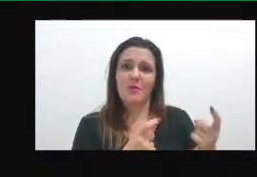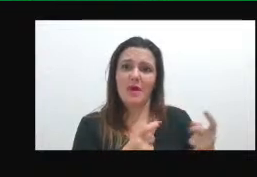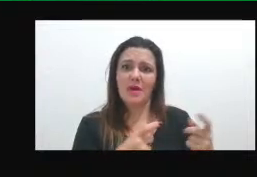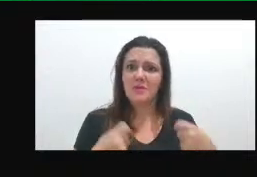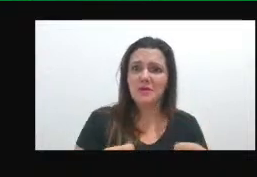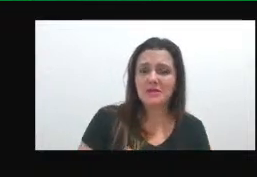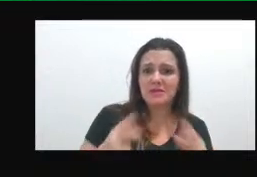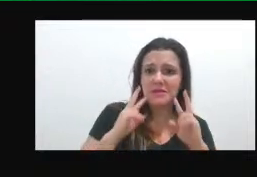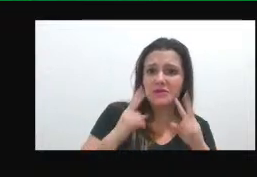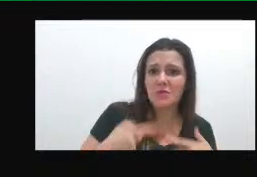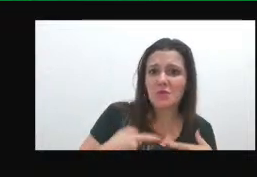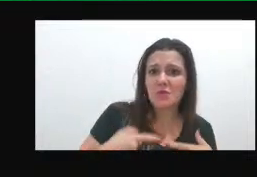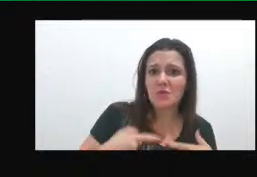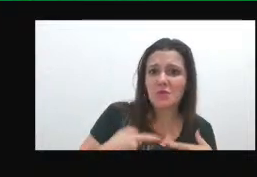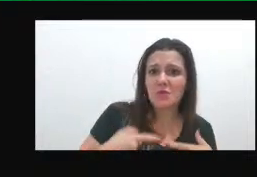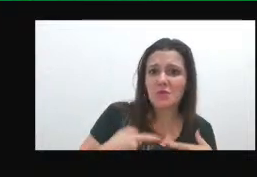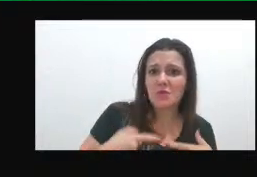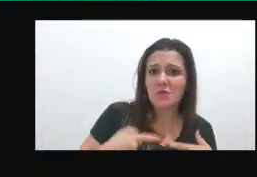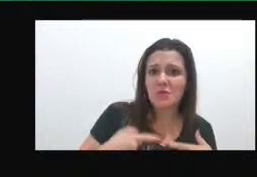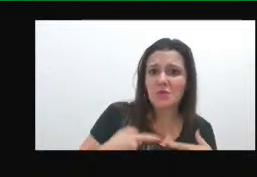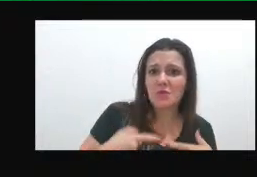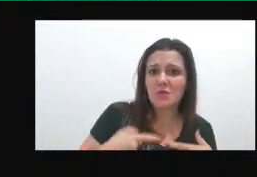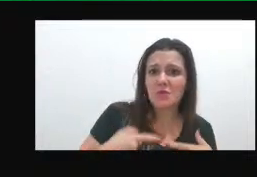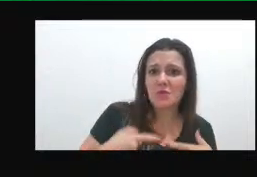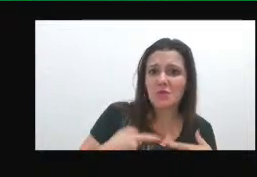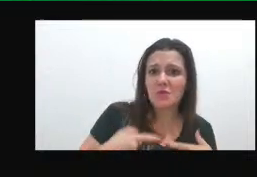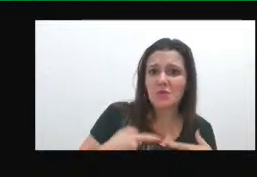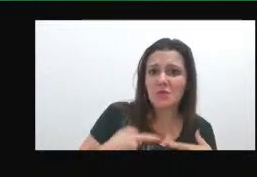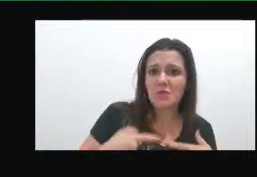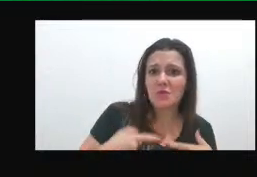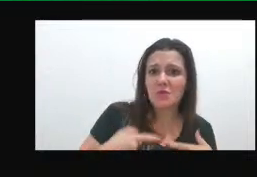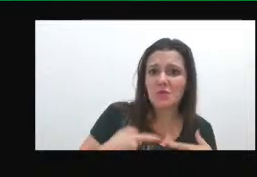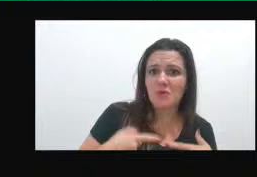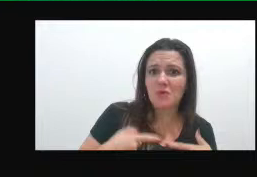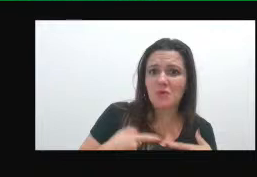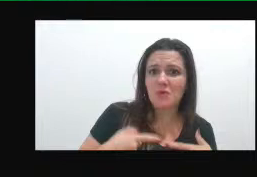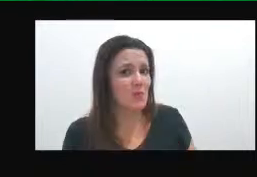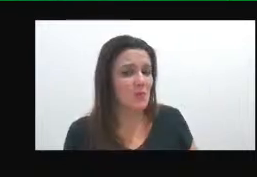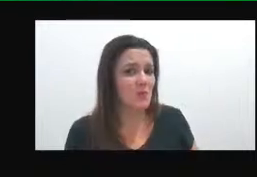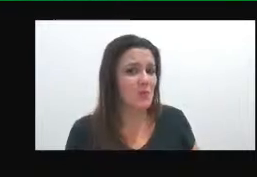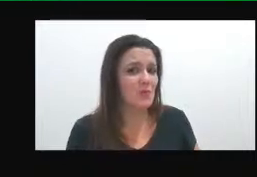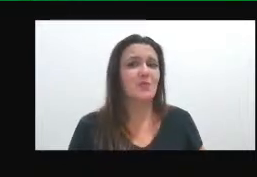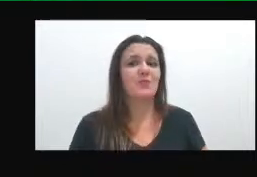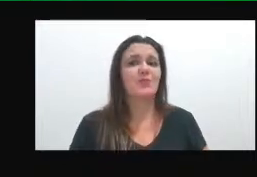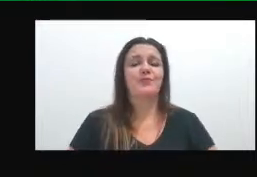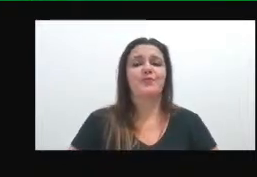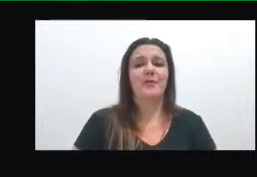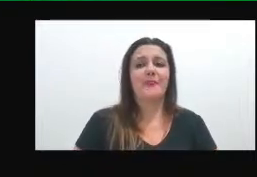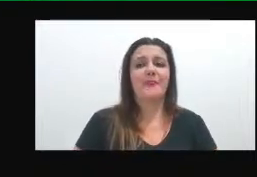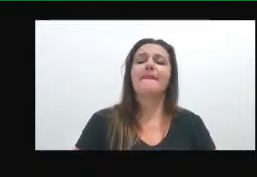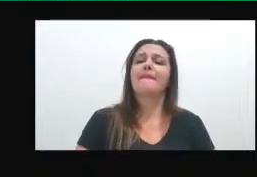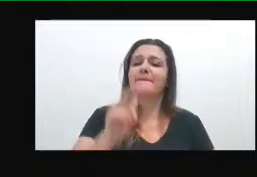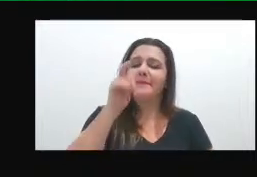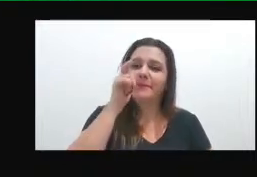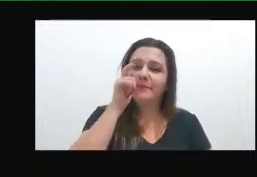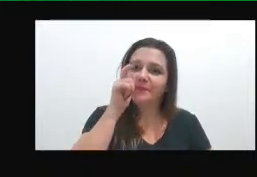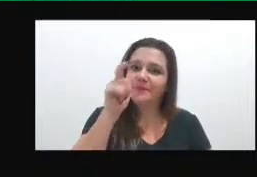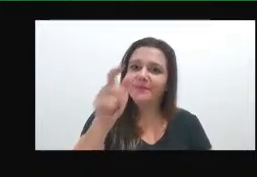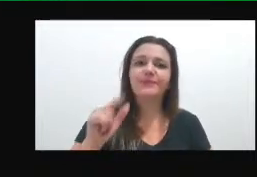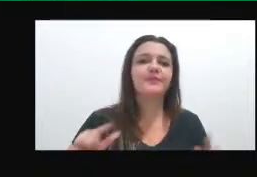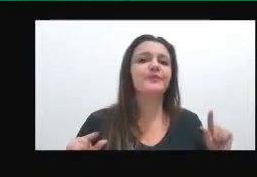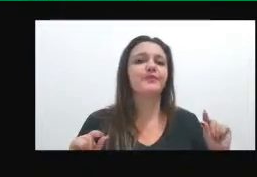teachers? And I think the interesting thing is that despite all of these